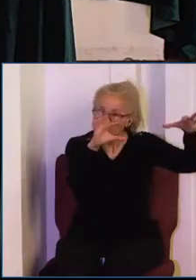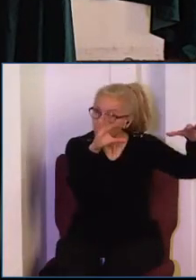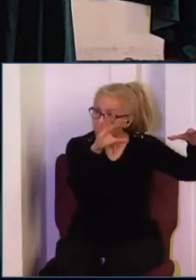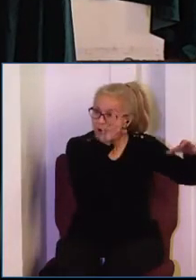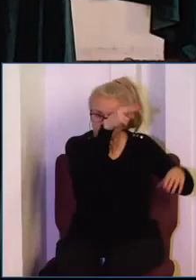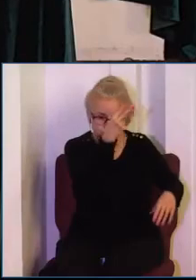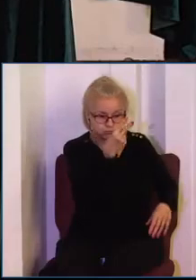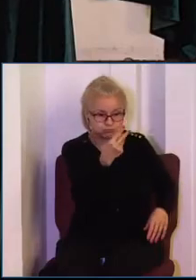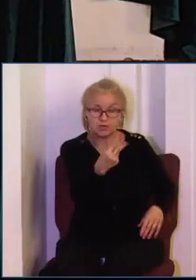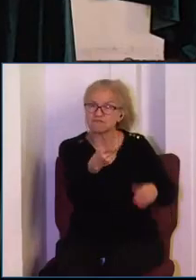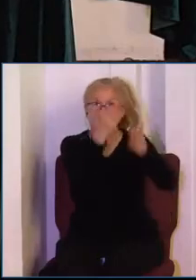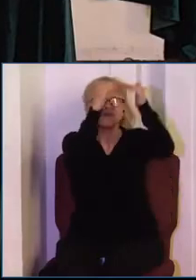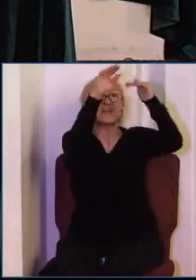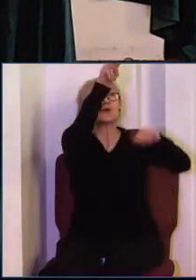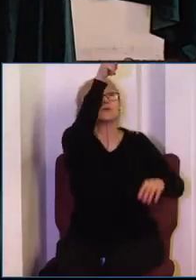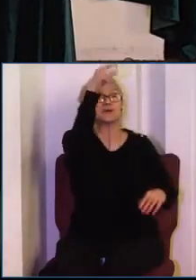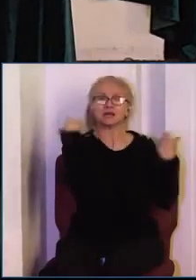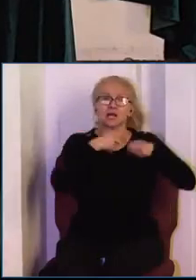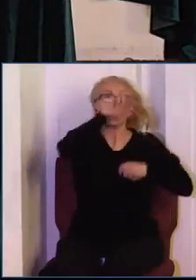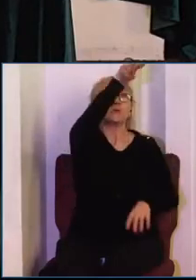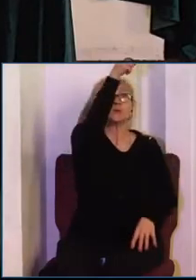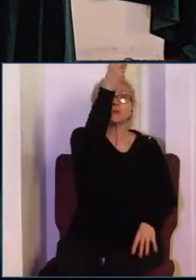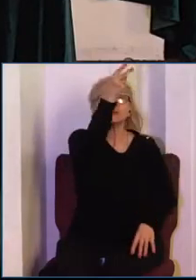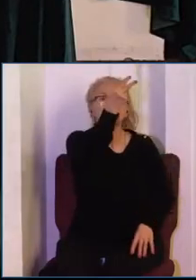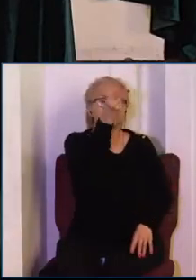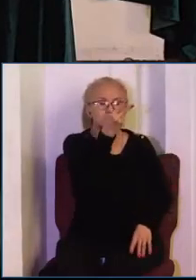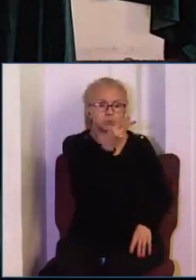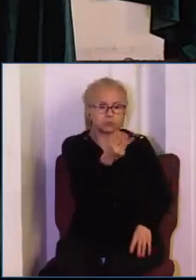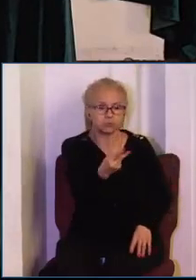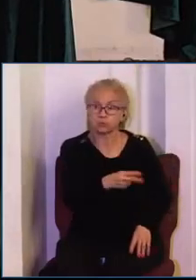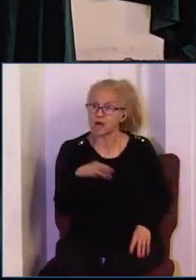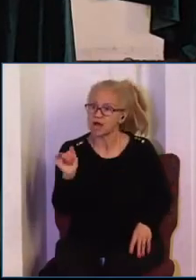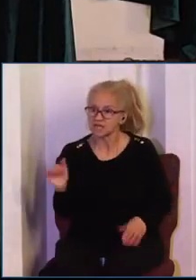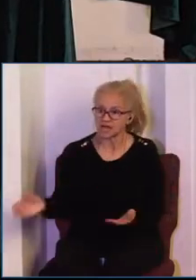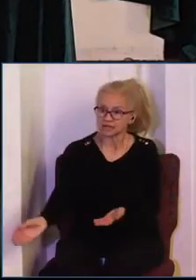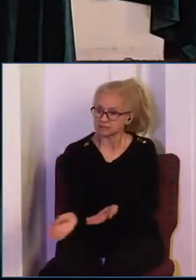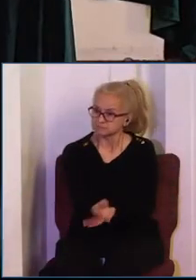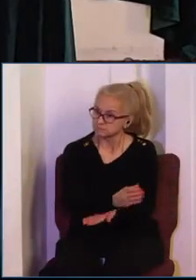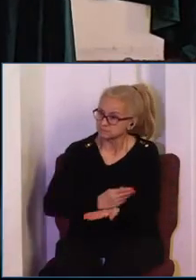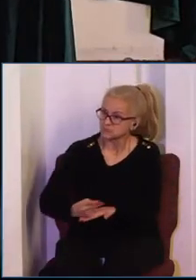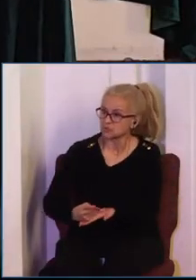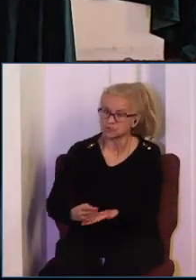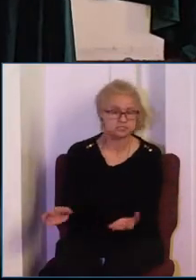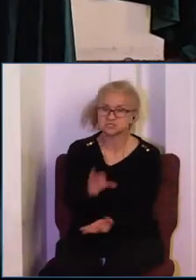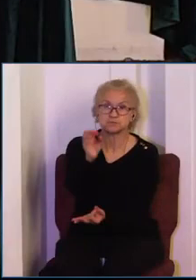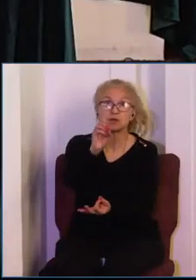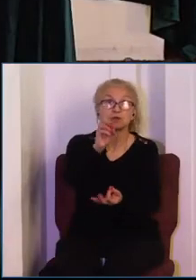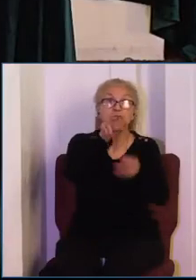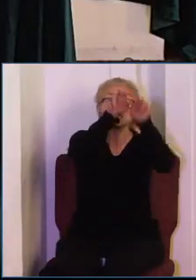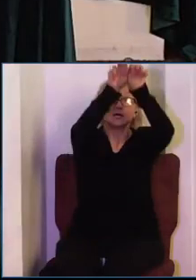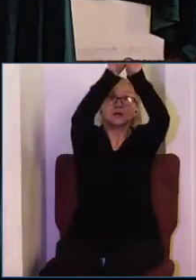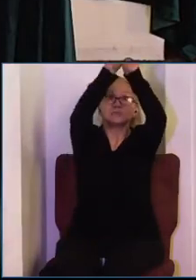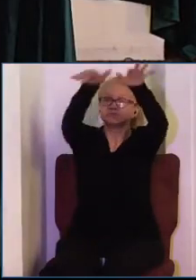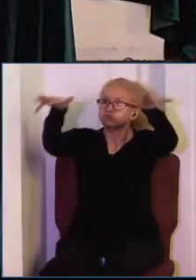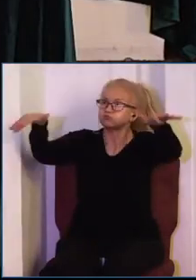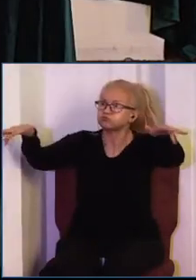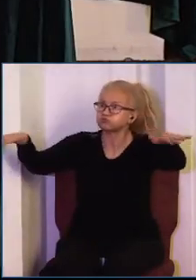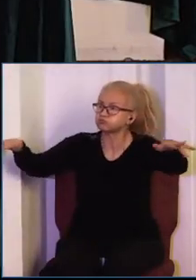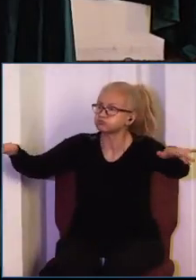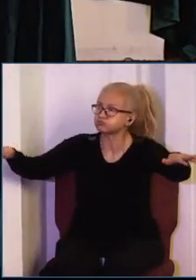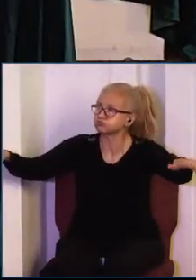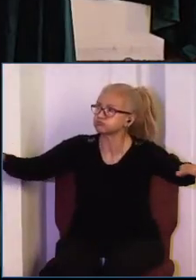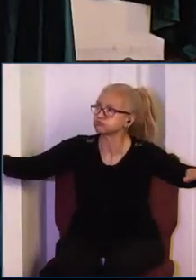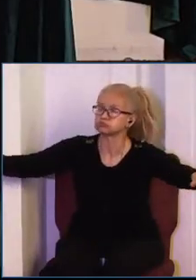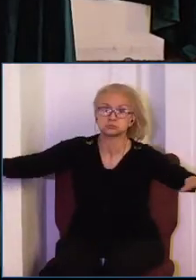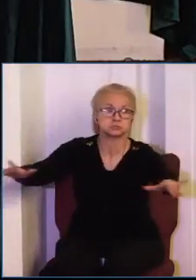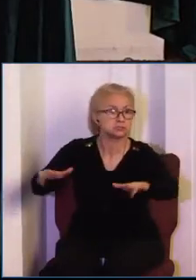it fell out of heaven just like the Holy Spirit was poured out of heaven for all of us, so that